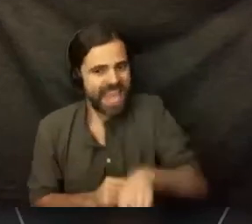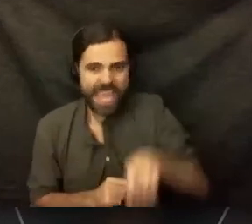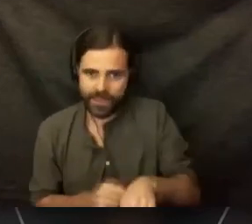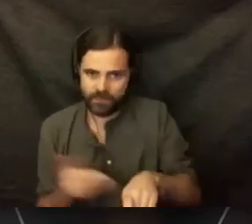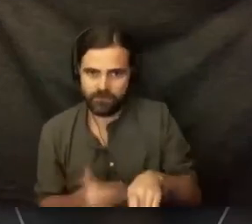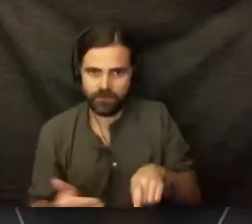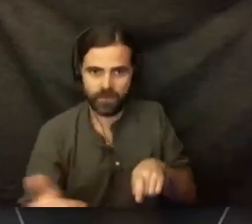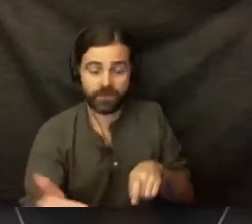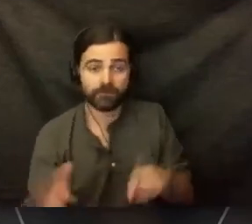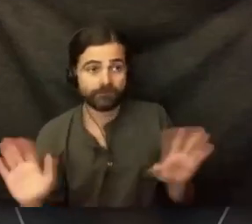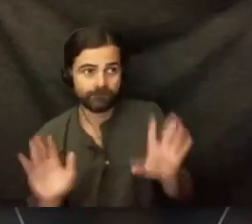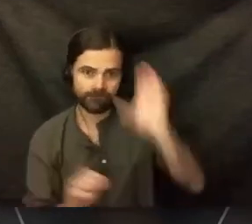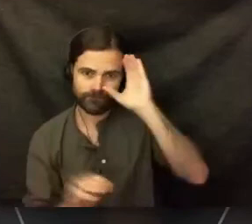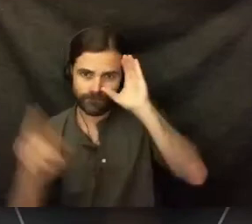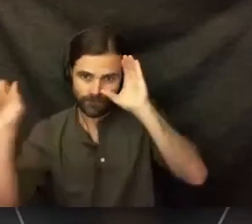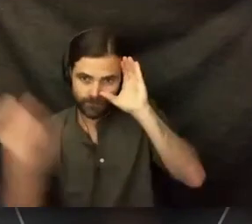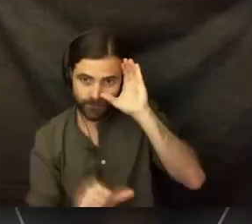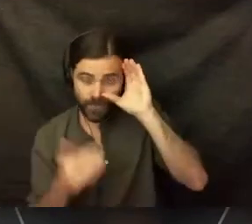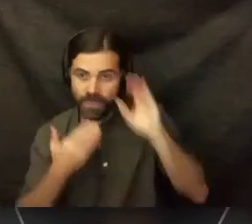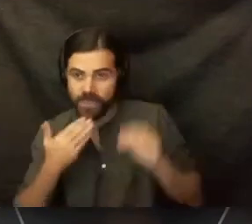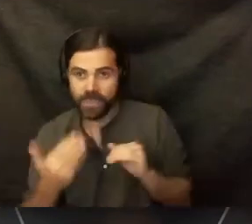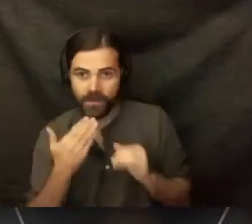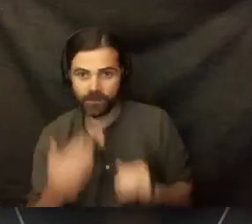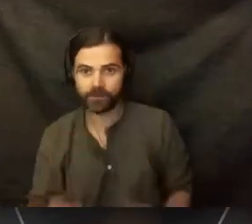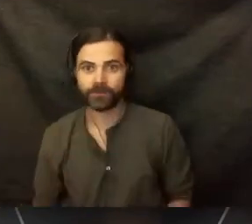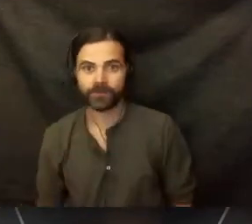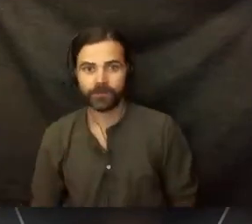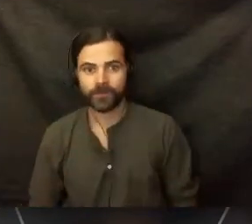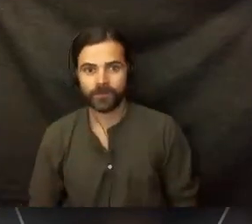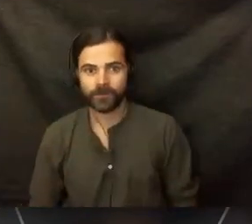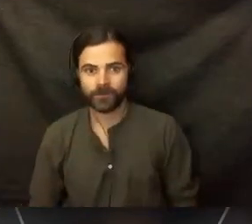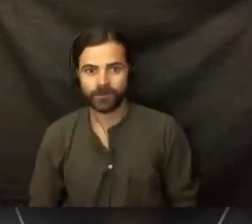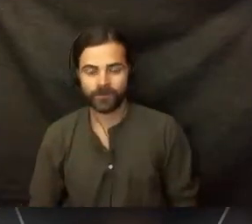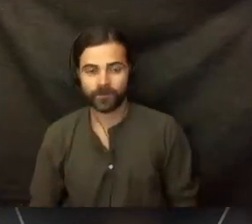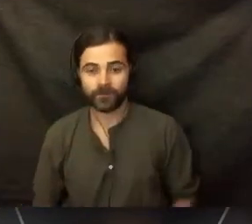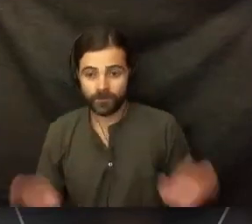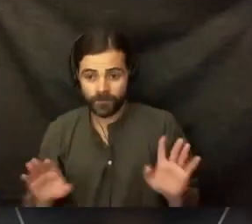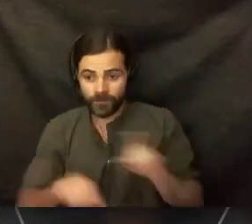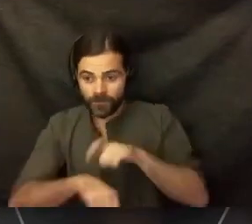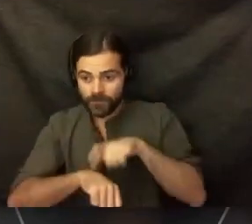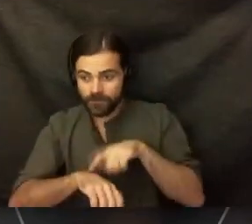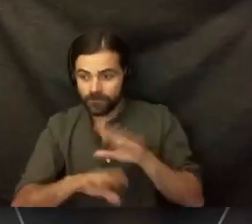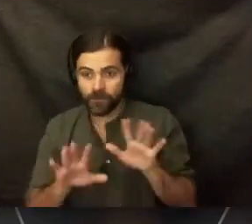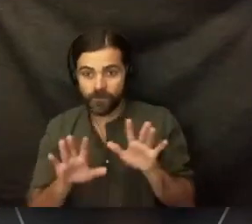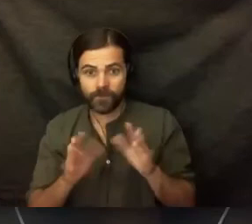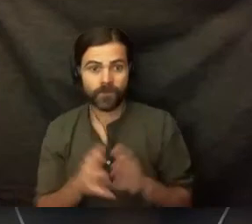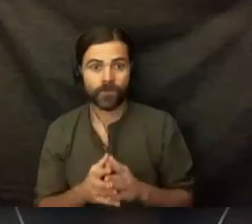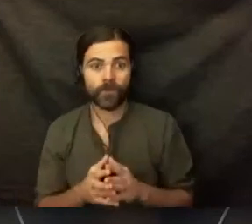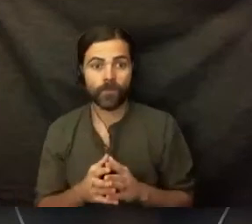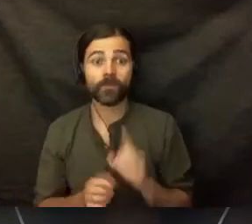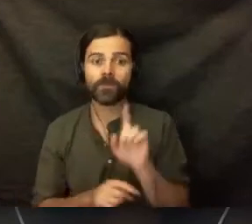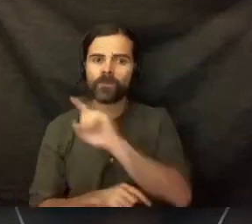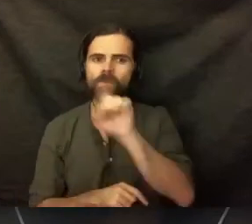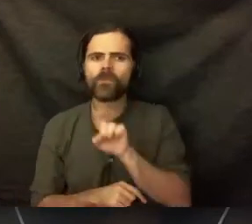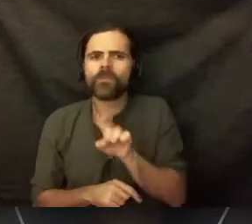thank you. Thank you very much, Indy. We don't have much time. Just one question. Which are